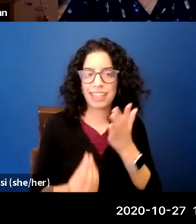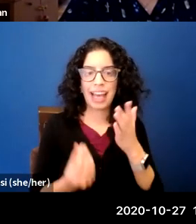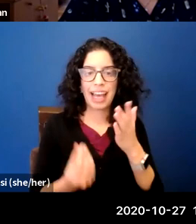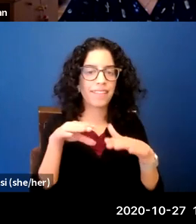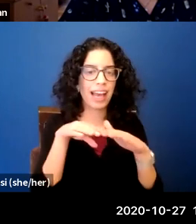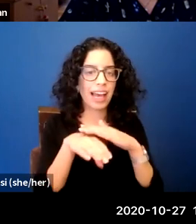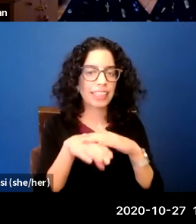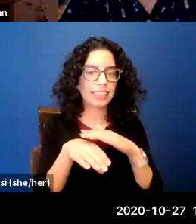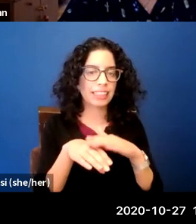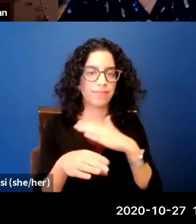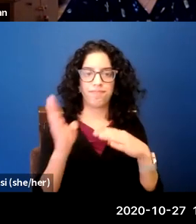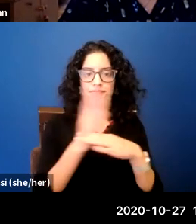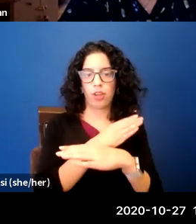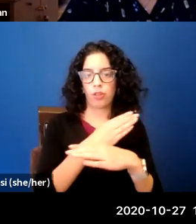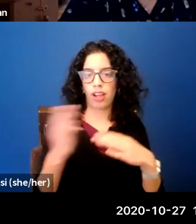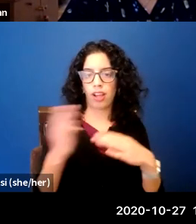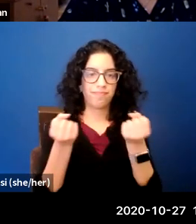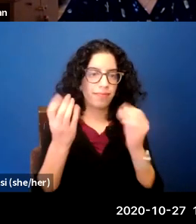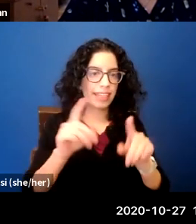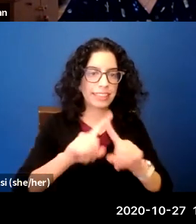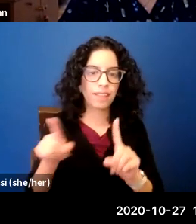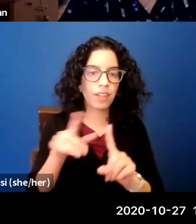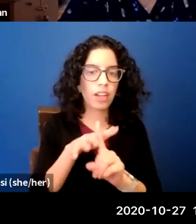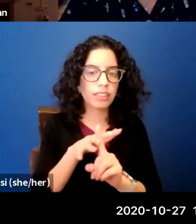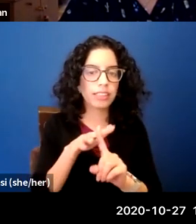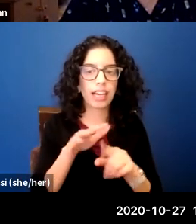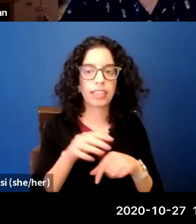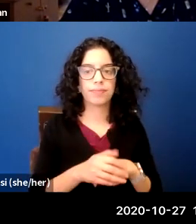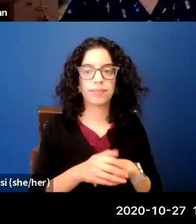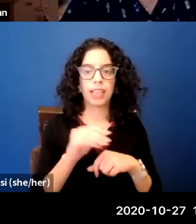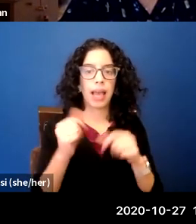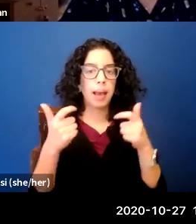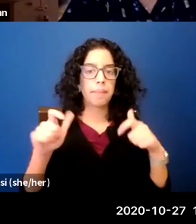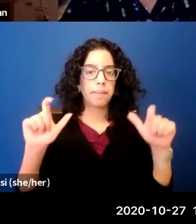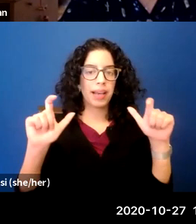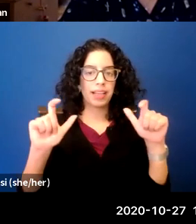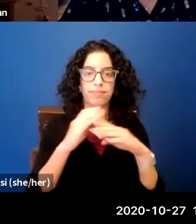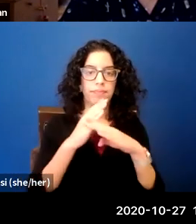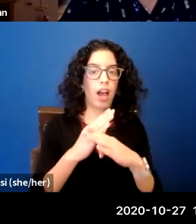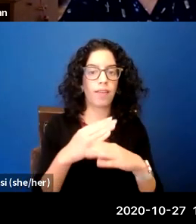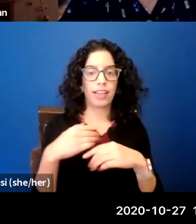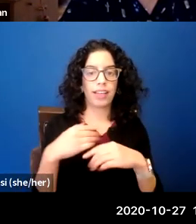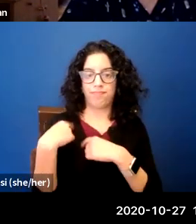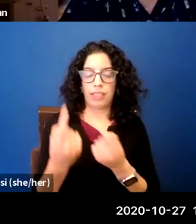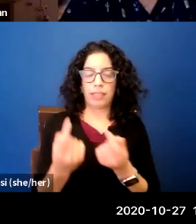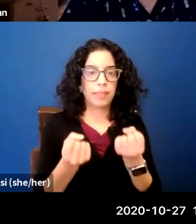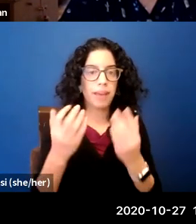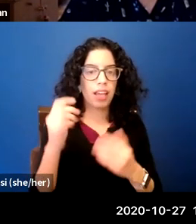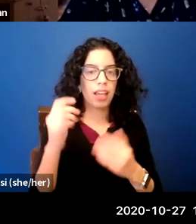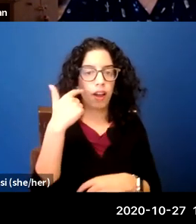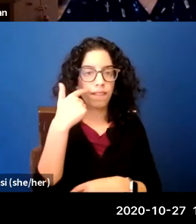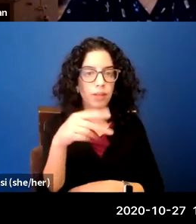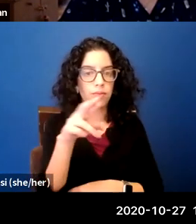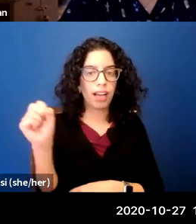have observed a concerning lack of access across many different contexts. A big barrier has